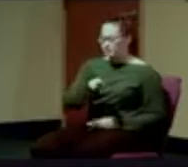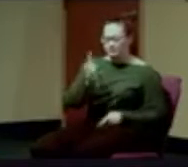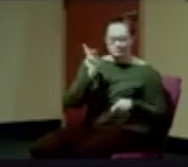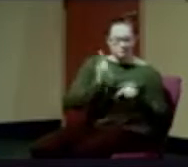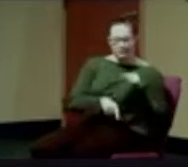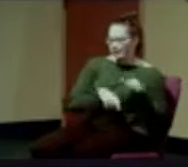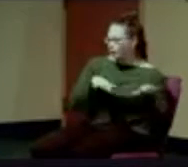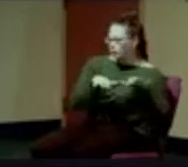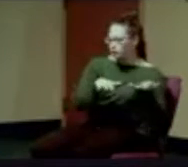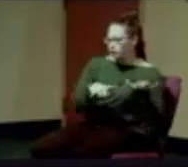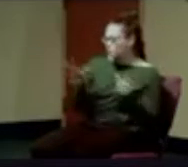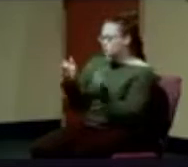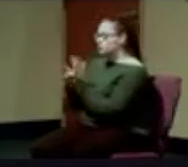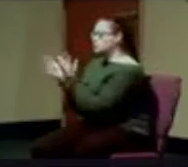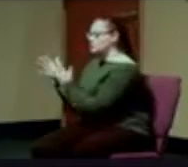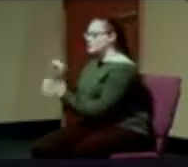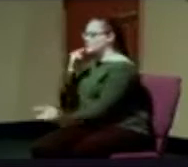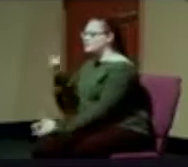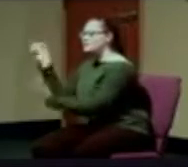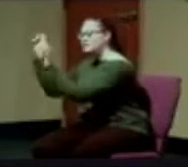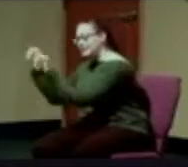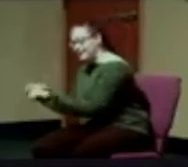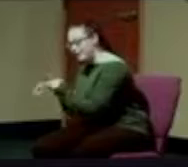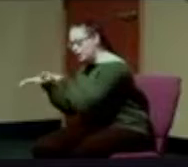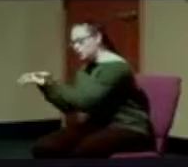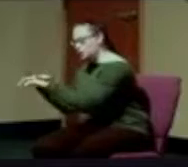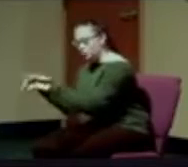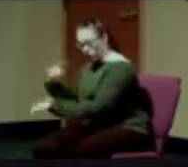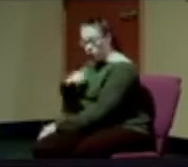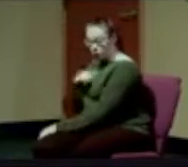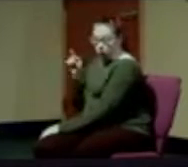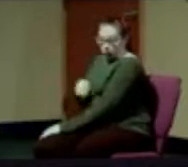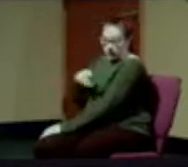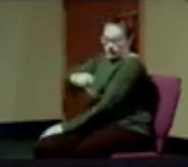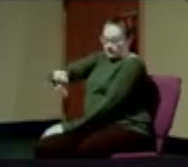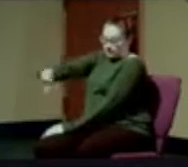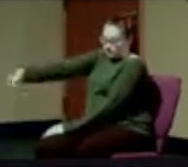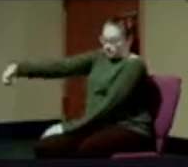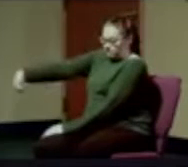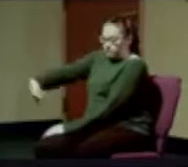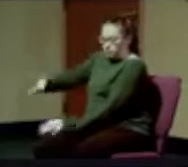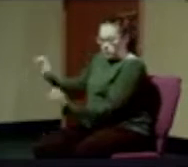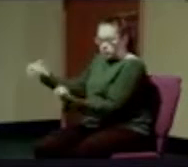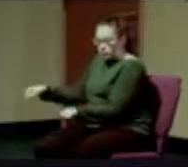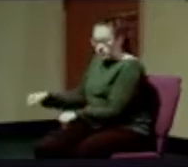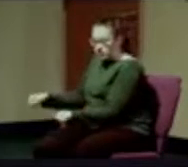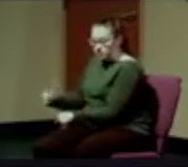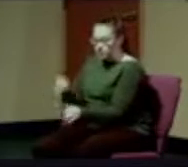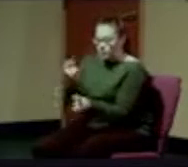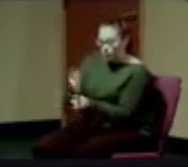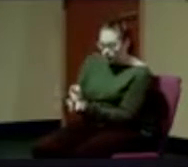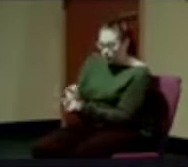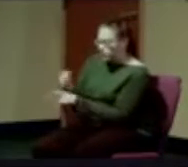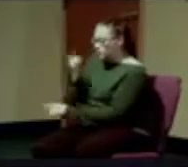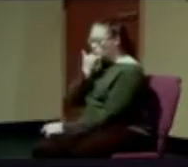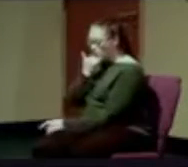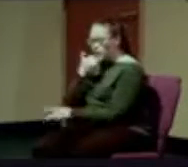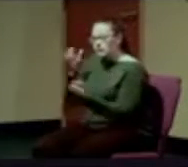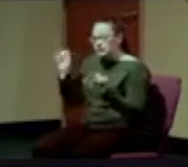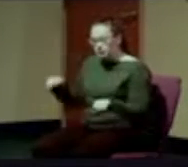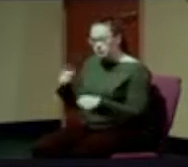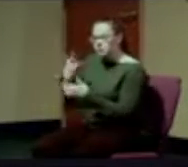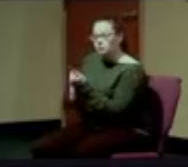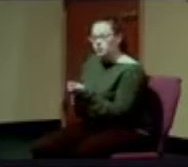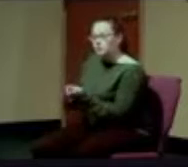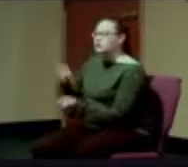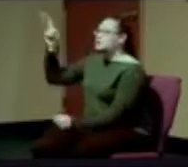do. Now, we do need some boundaries. There are some right things that we do, and there are some wrong things that we don't do. God gave us